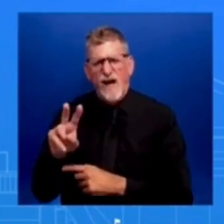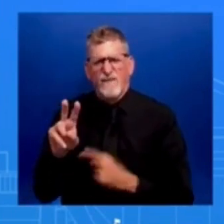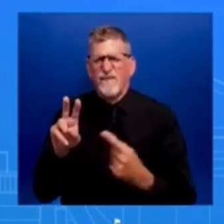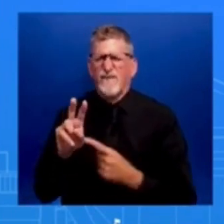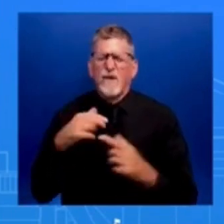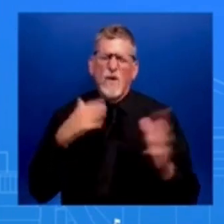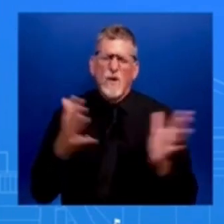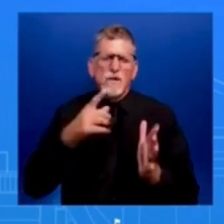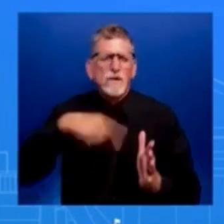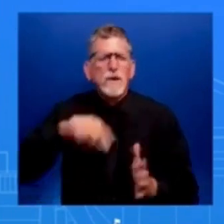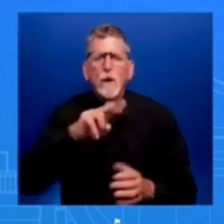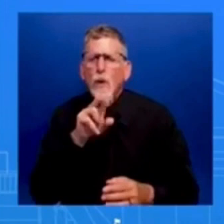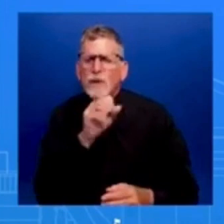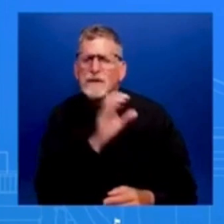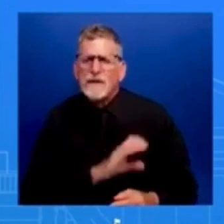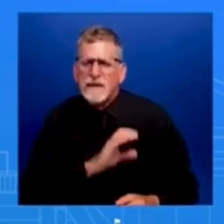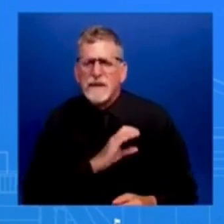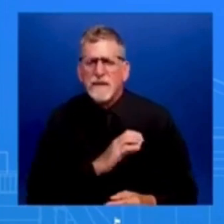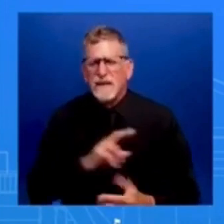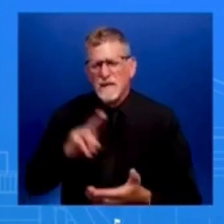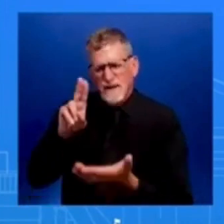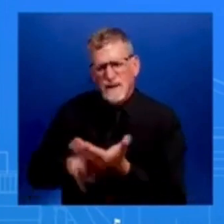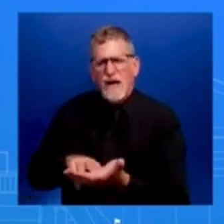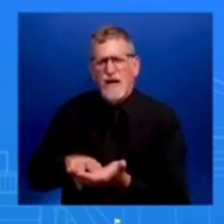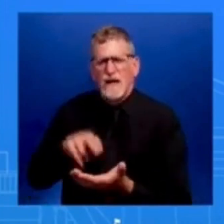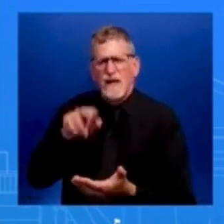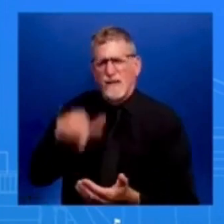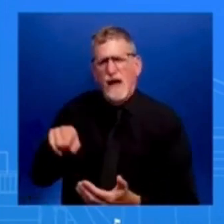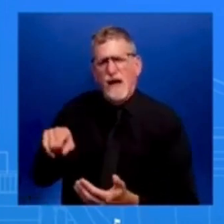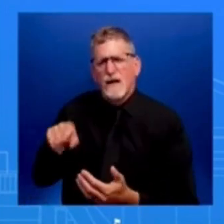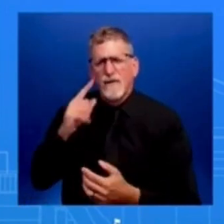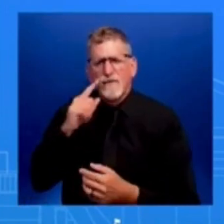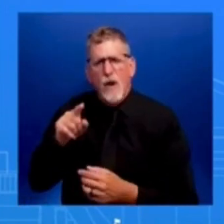step.state.gov to receive important emergency information and be careful.